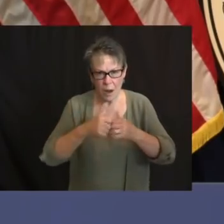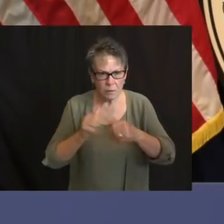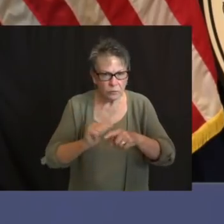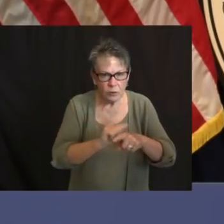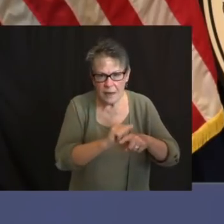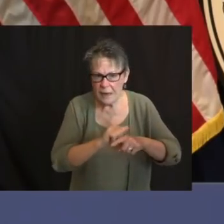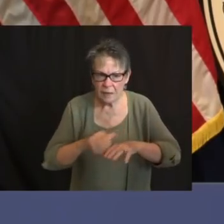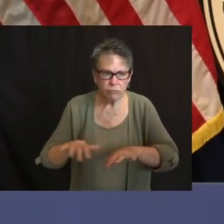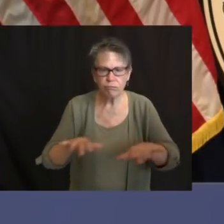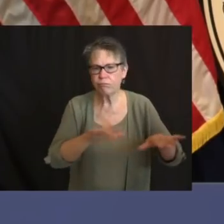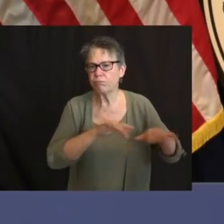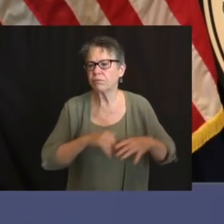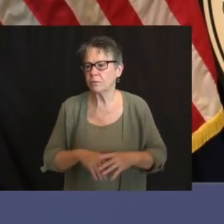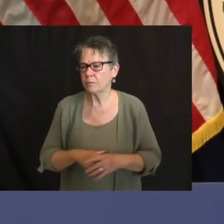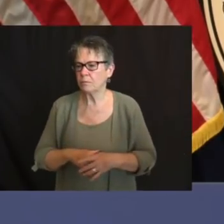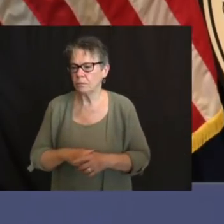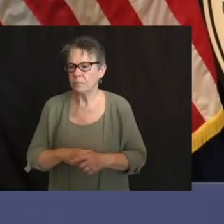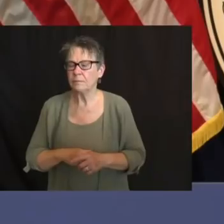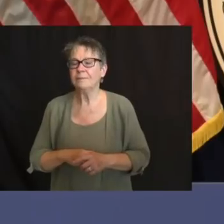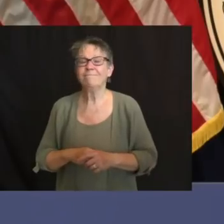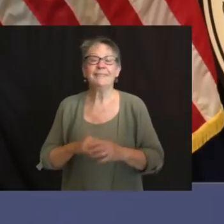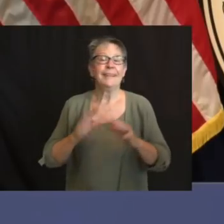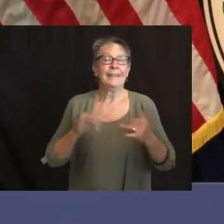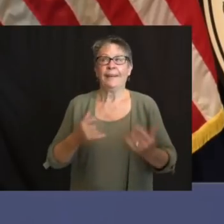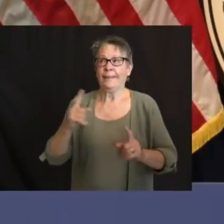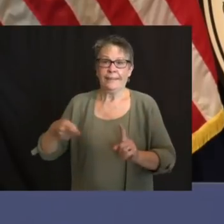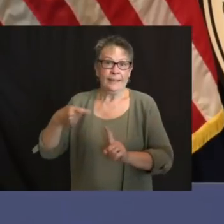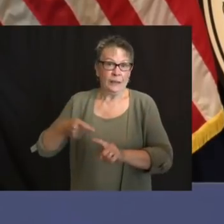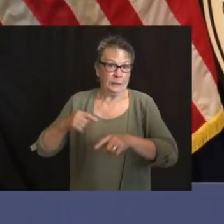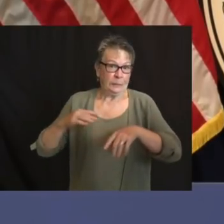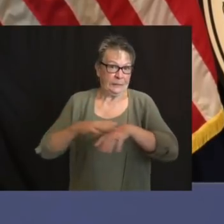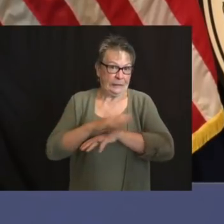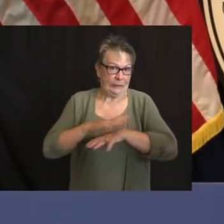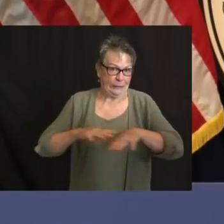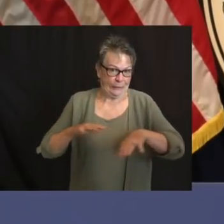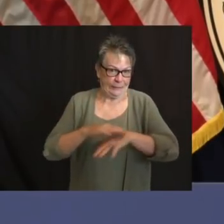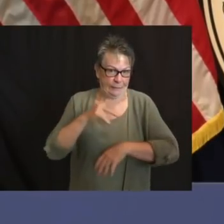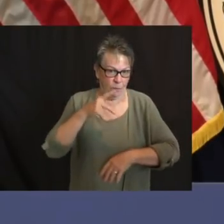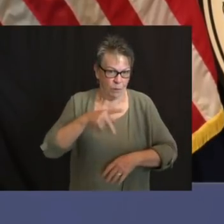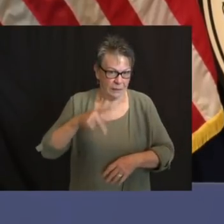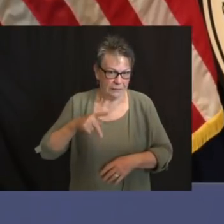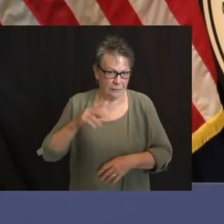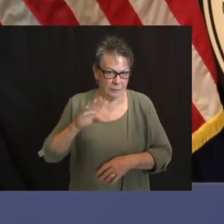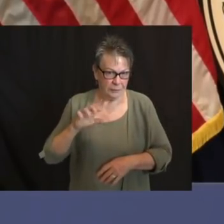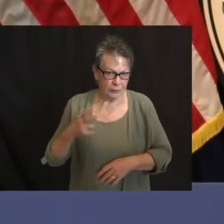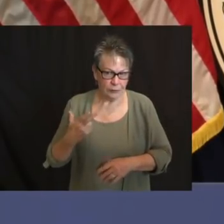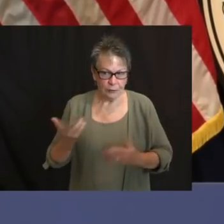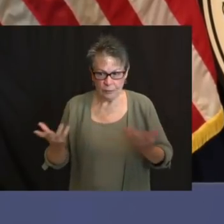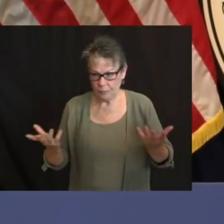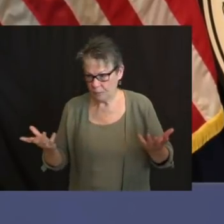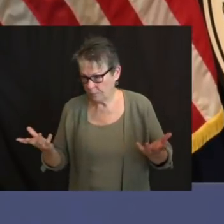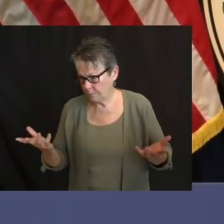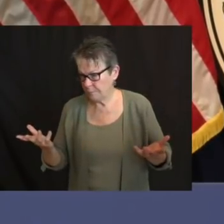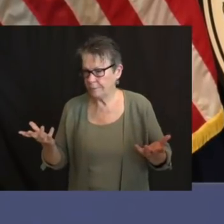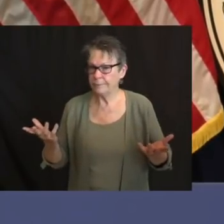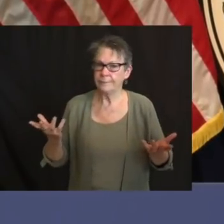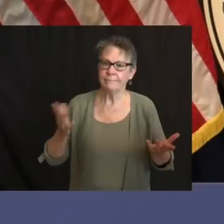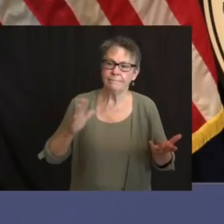Beaches generally, the reports we get back generally on beaches, Pat, unless you see it otherwise, have been very good.